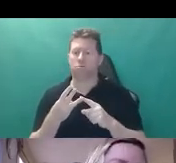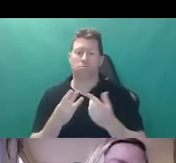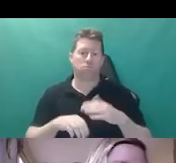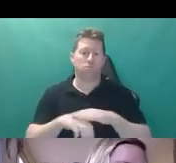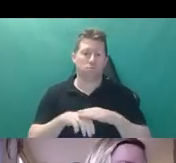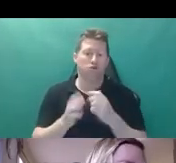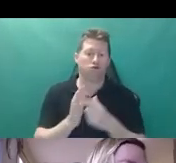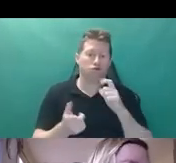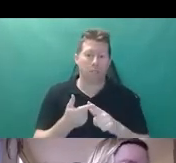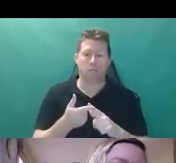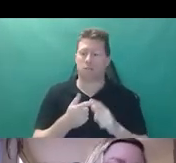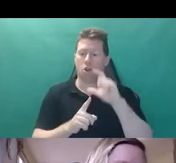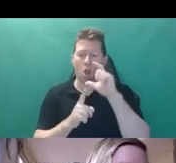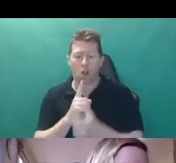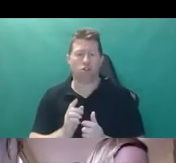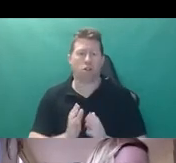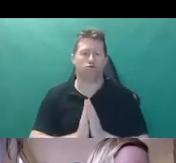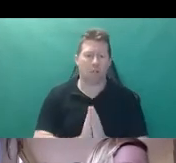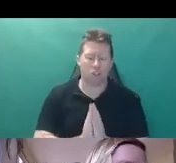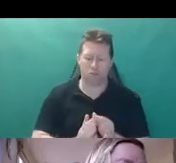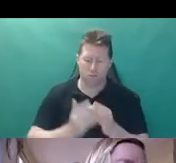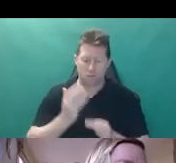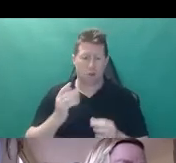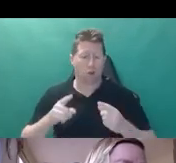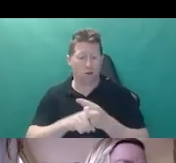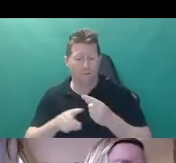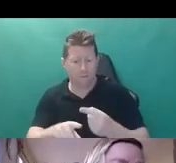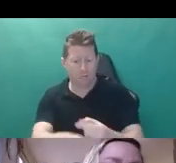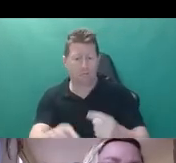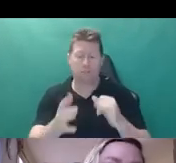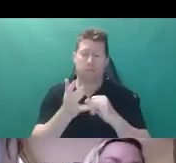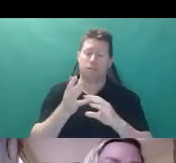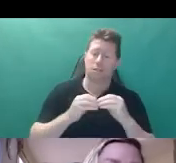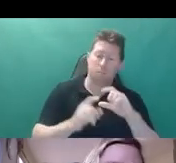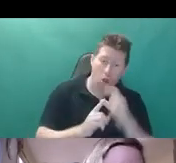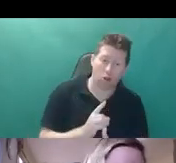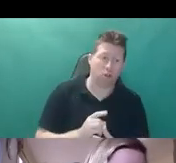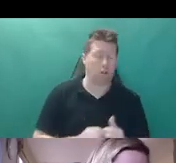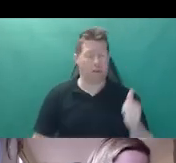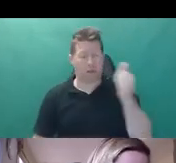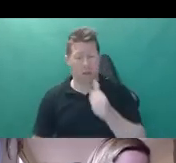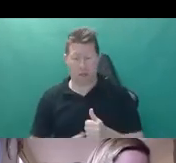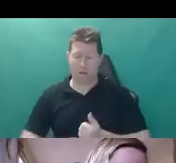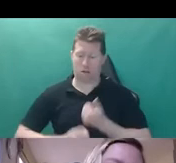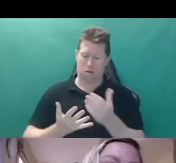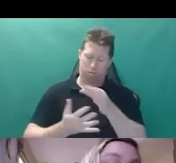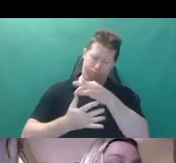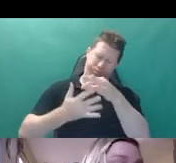society, conflict, subcultures and or the role of art, music and expression in our society.